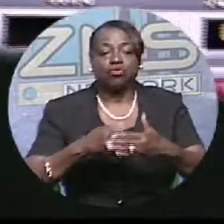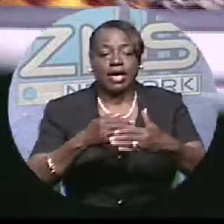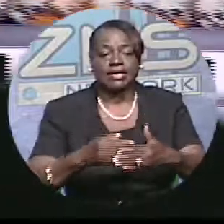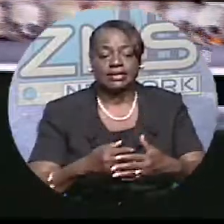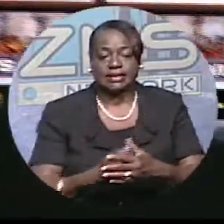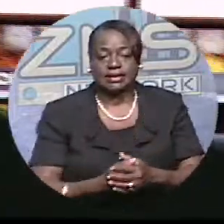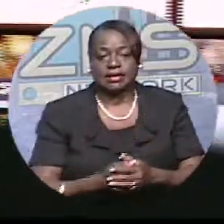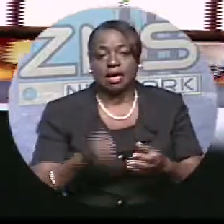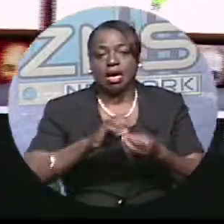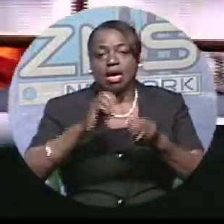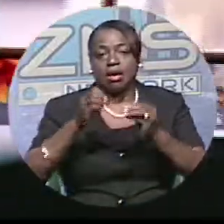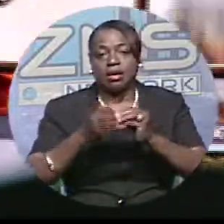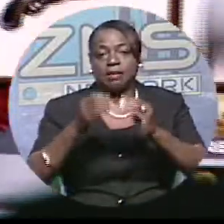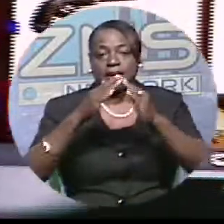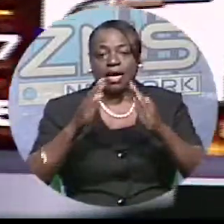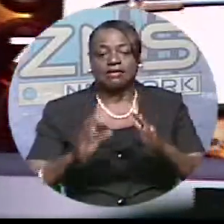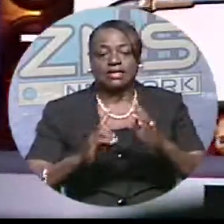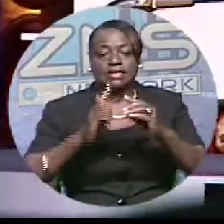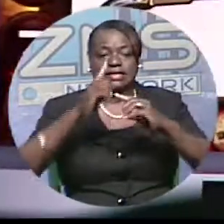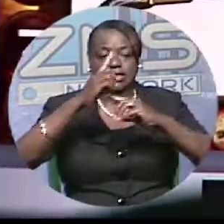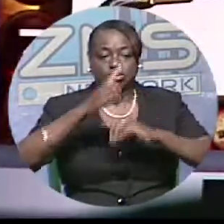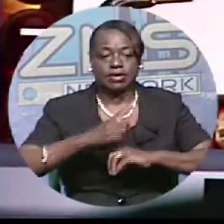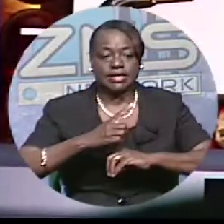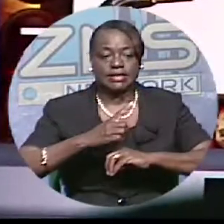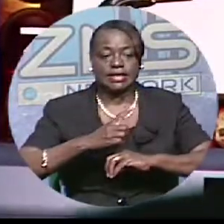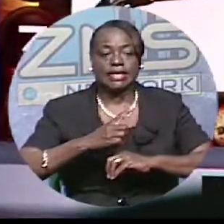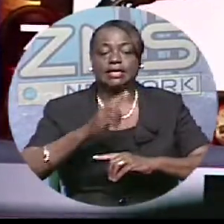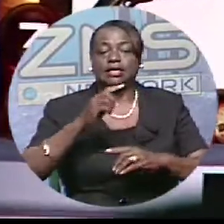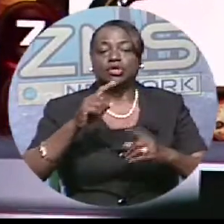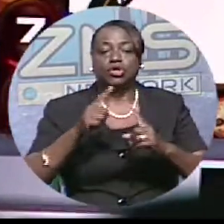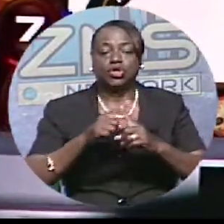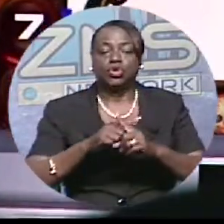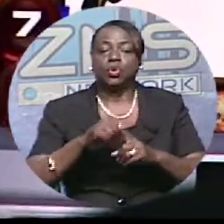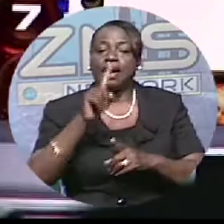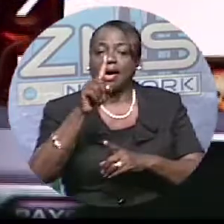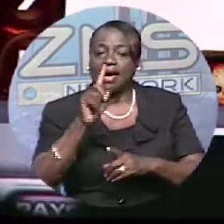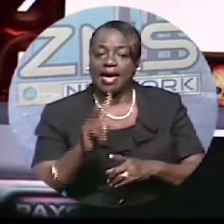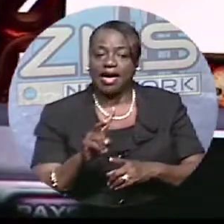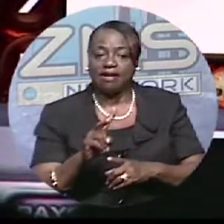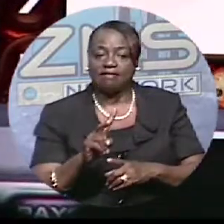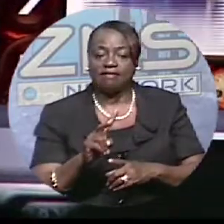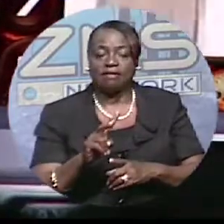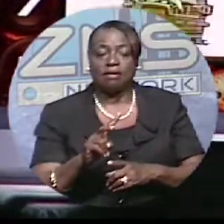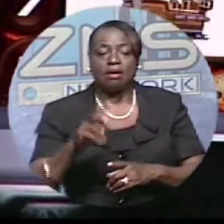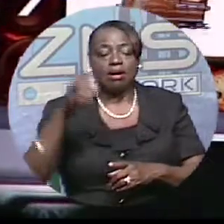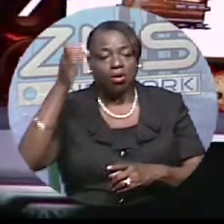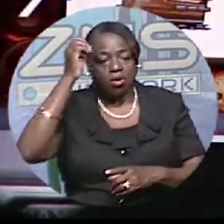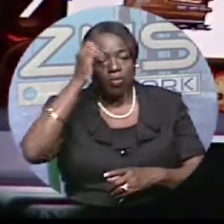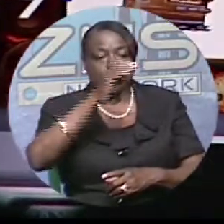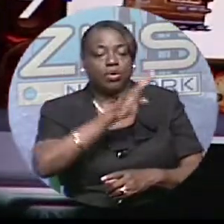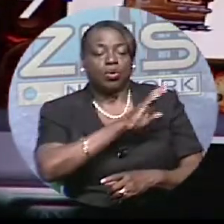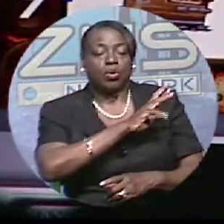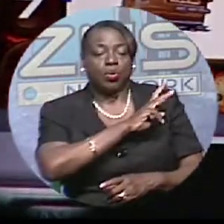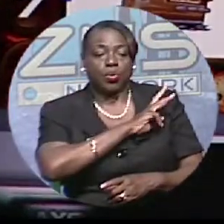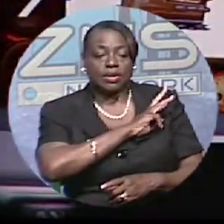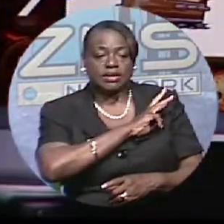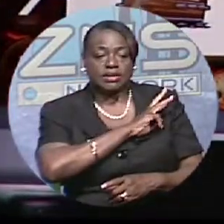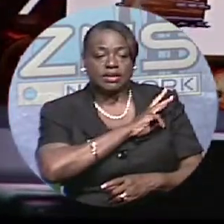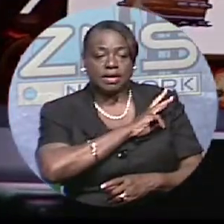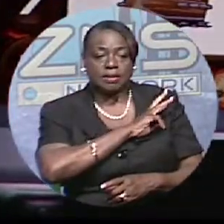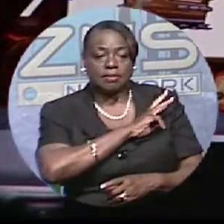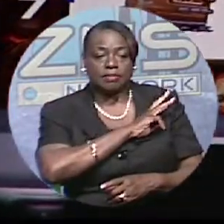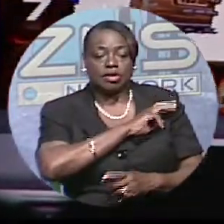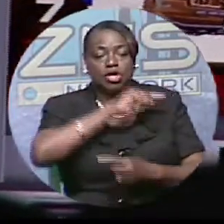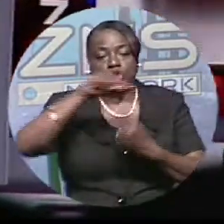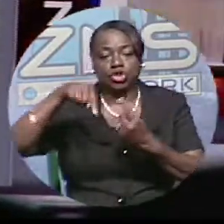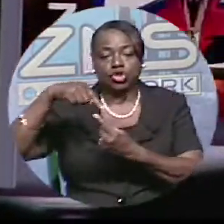Meanwhile, number houses have decreased by almost a half. This according to Gaming Minister the Honorable Obi Bolshcom in the House of Assembly last evening. He said it's